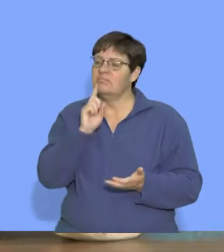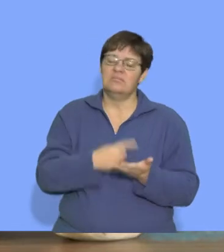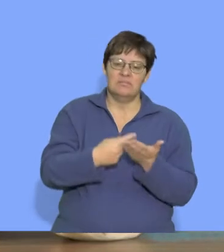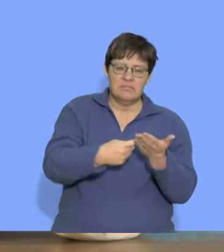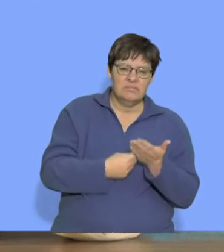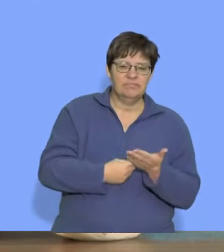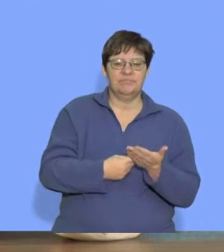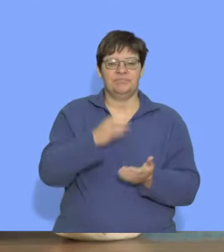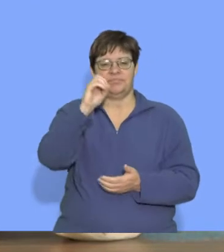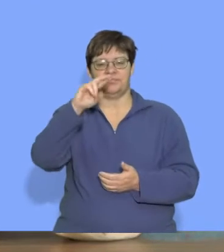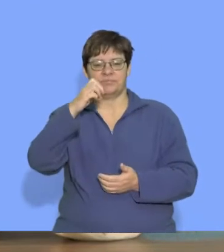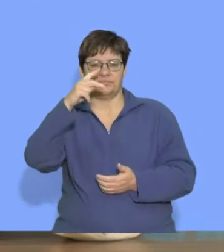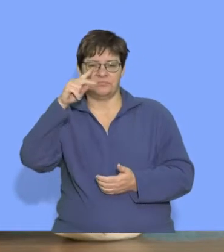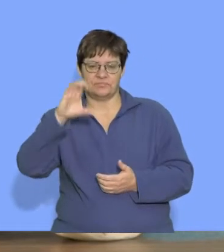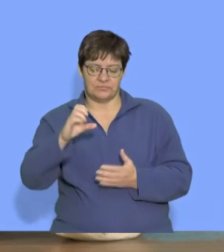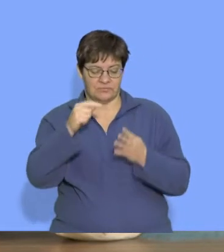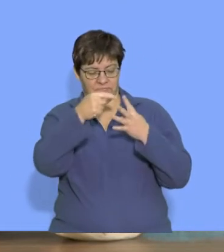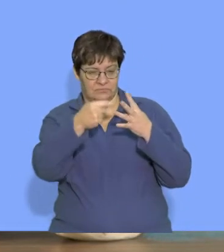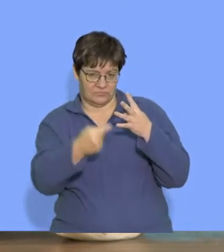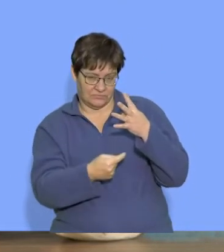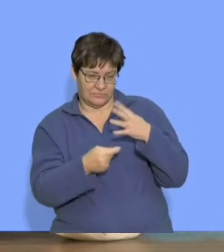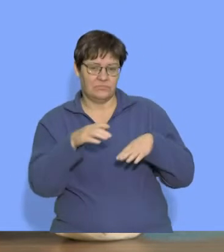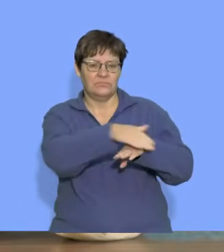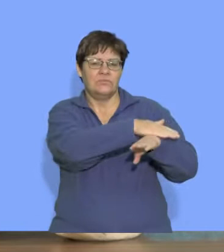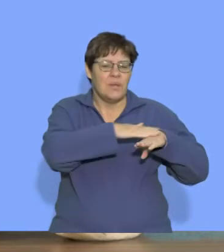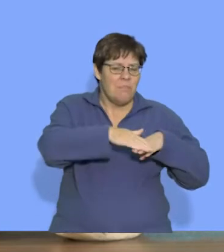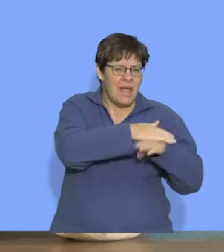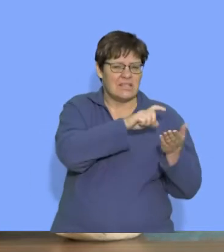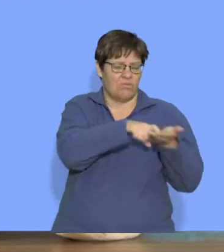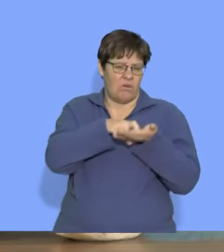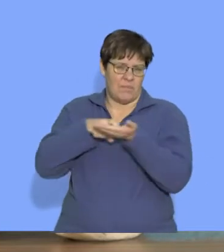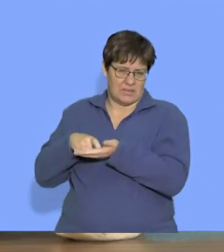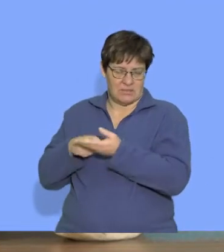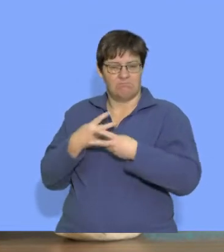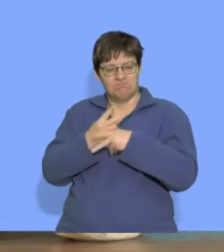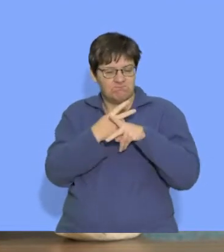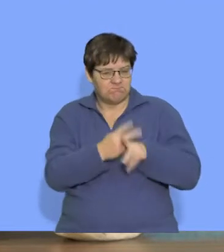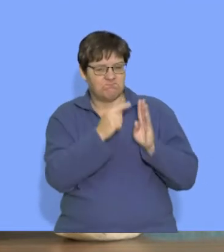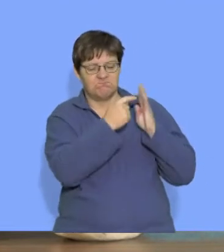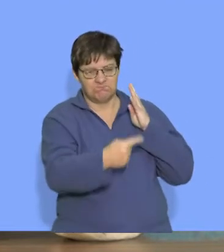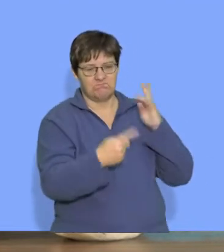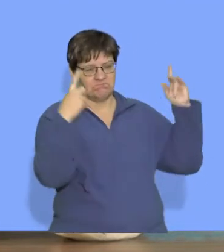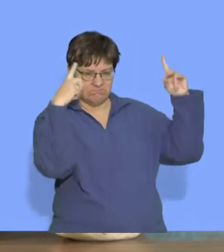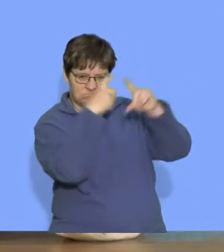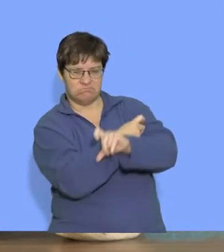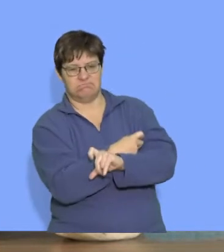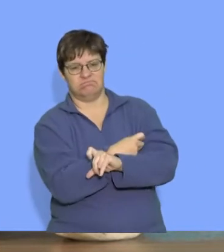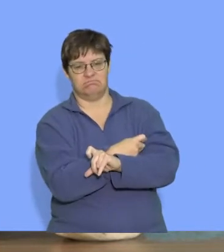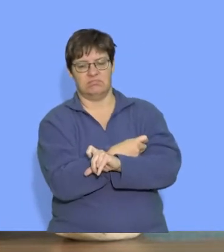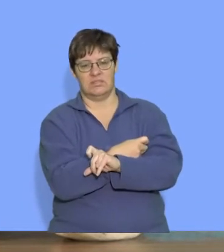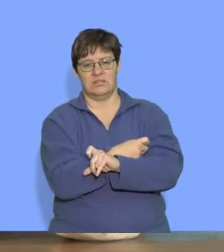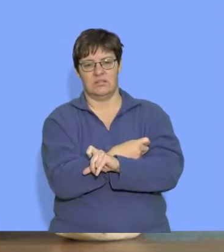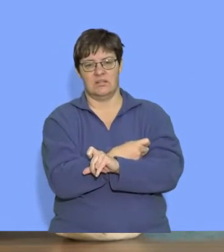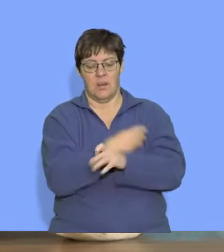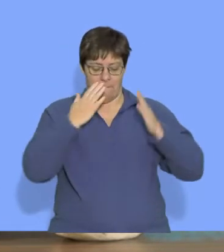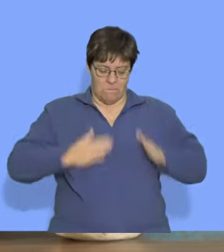speak about the organic compounds. We know that those are the basic requirements for the production of many complex